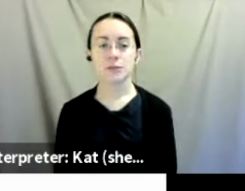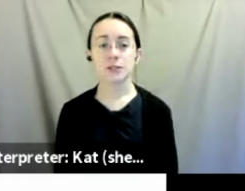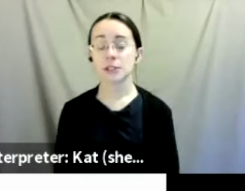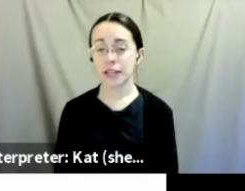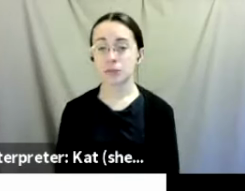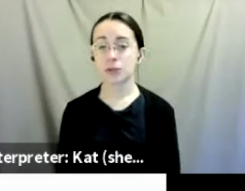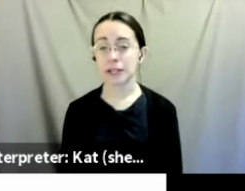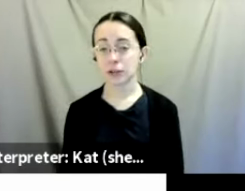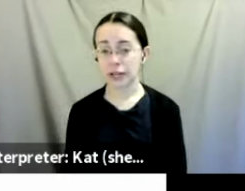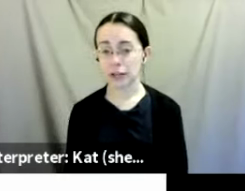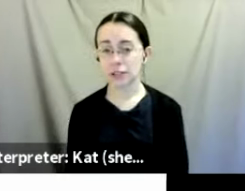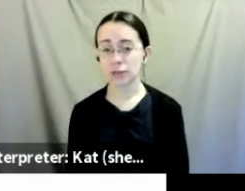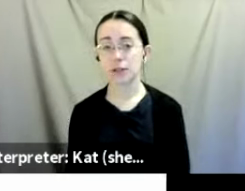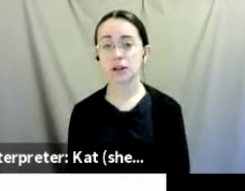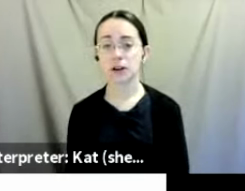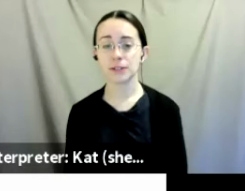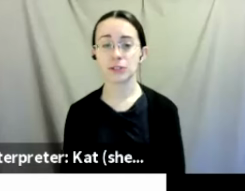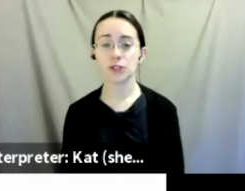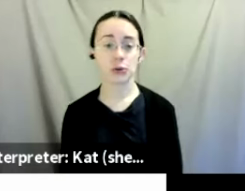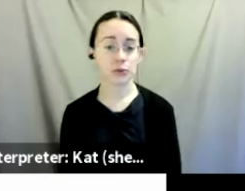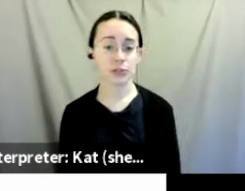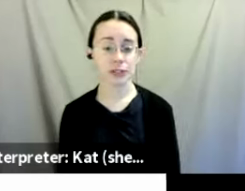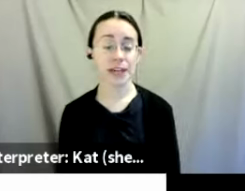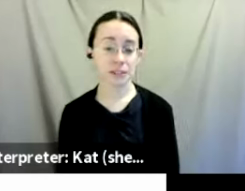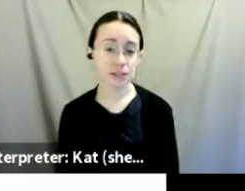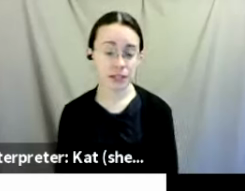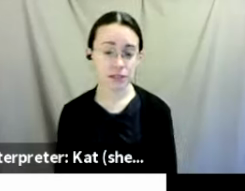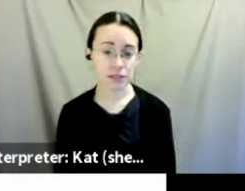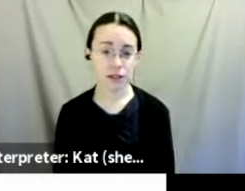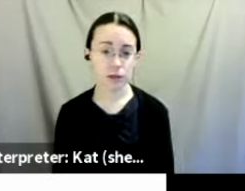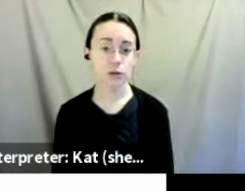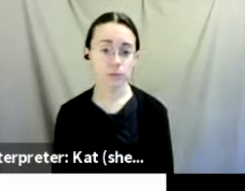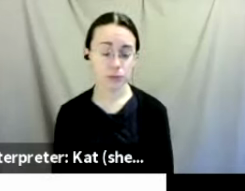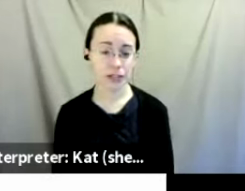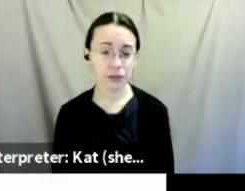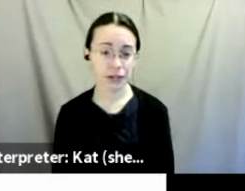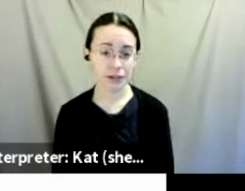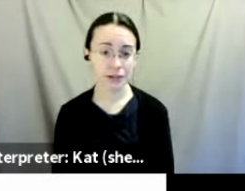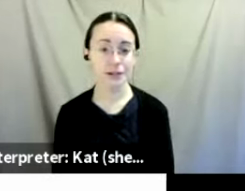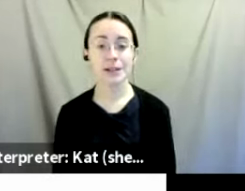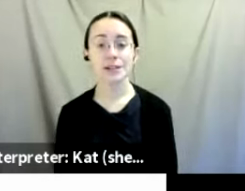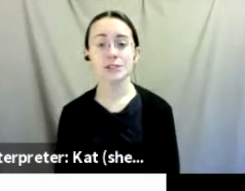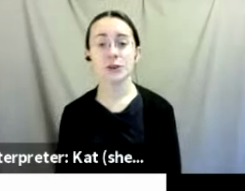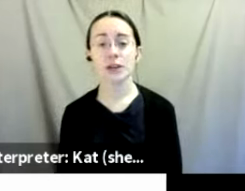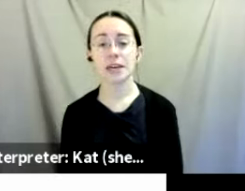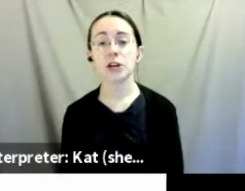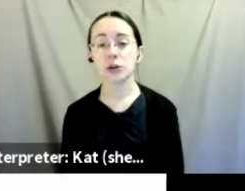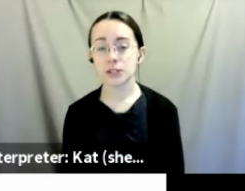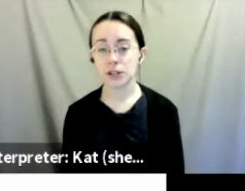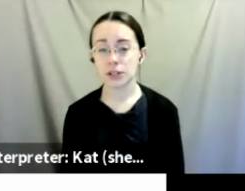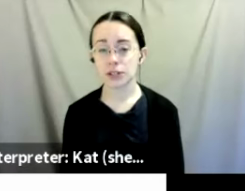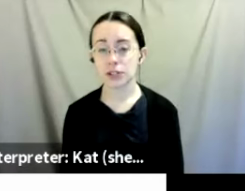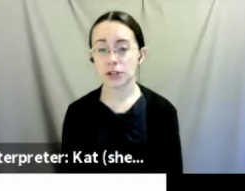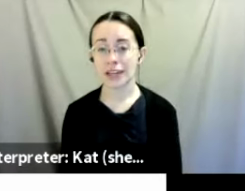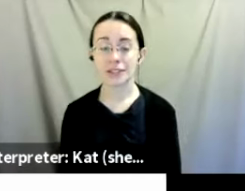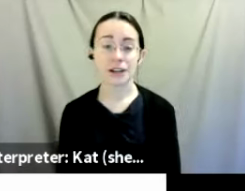in terms of delayed and prenatal care, deaf women often don't get delayed or prenatal care. So they may go to